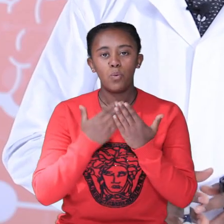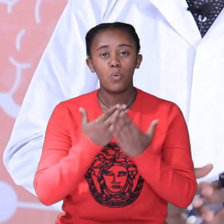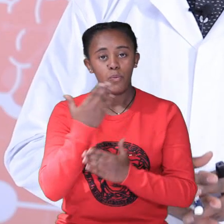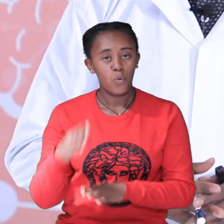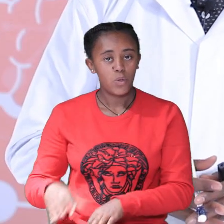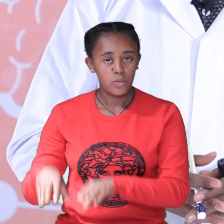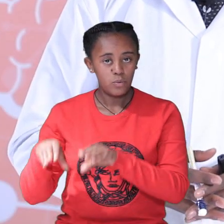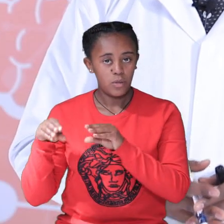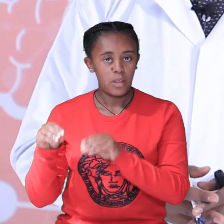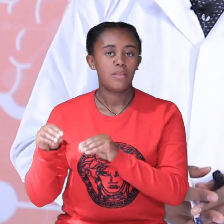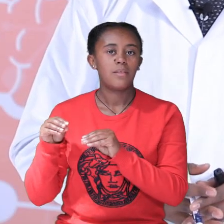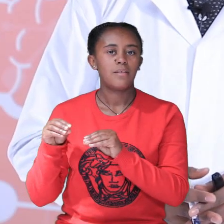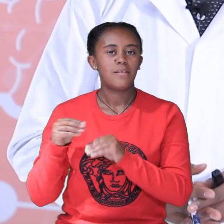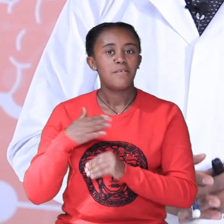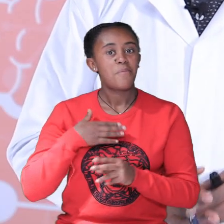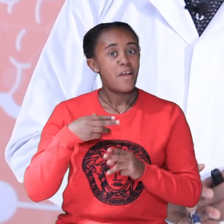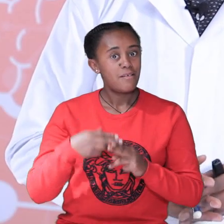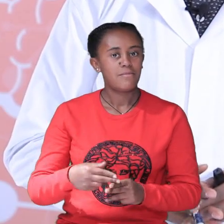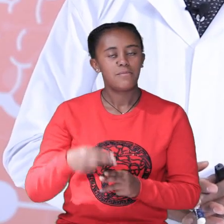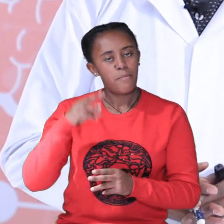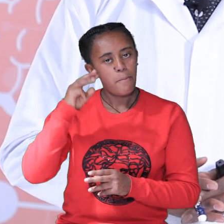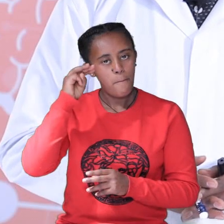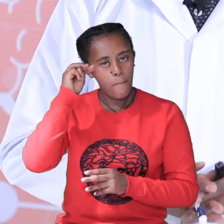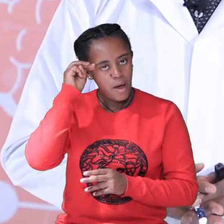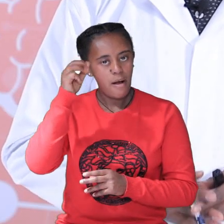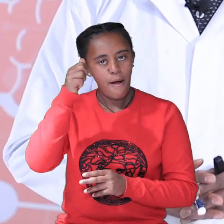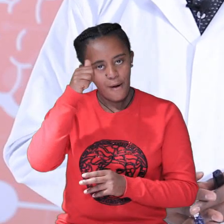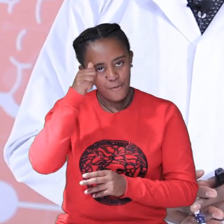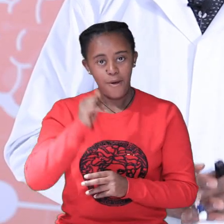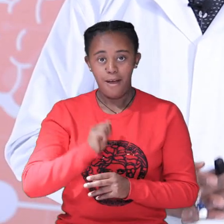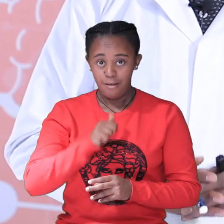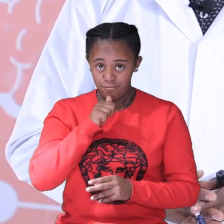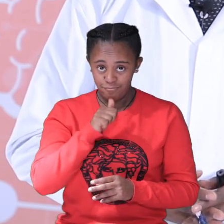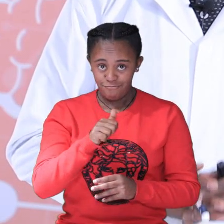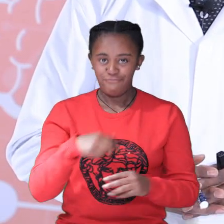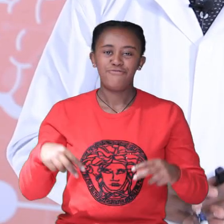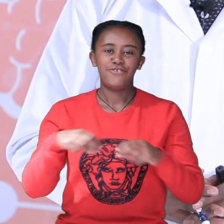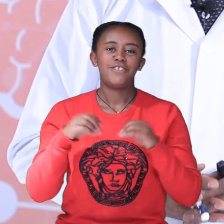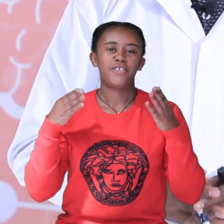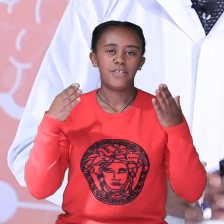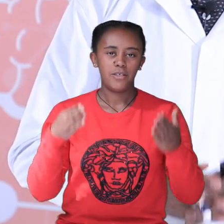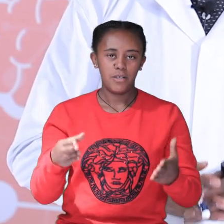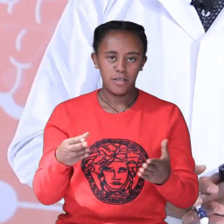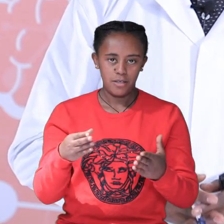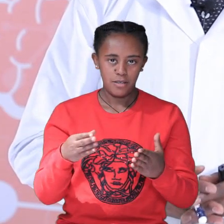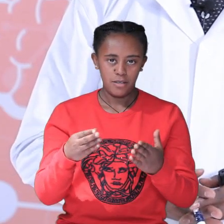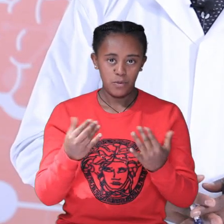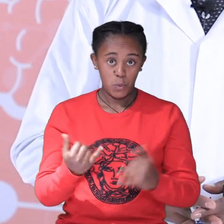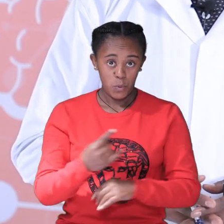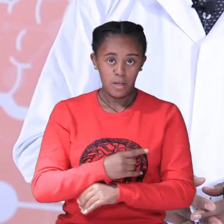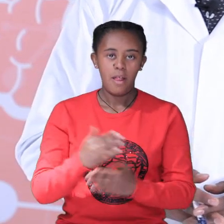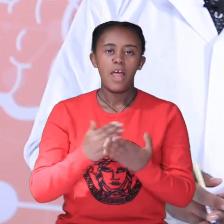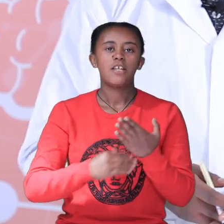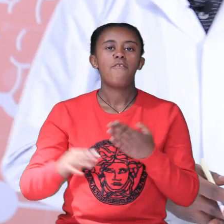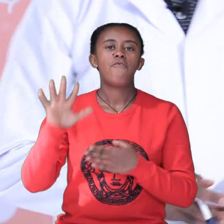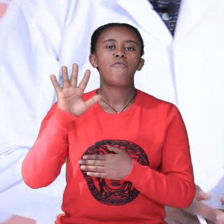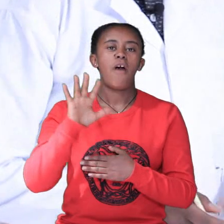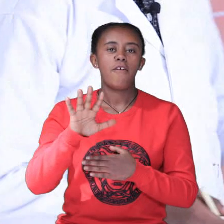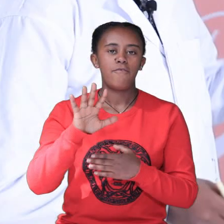Good morning, students. My name is Mara Gadno. I'm a physics teacher. Today I teach you lesson